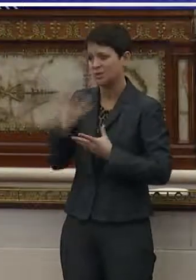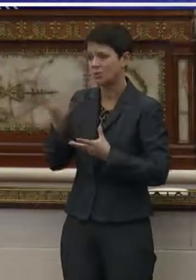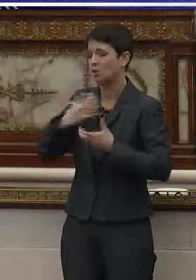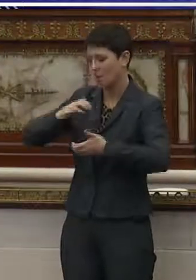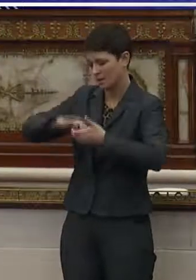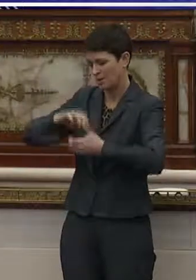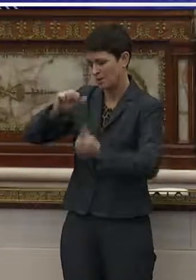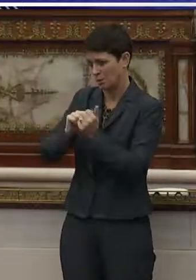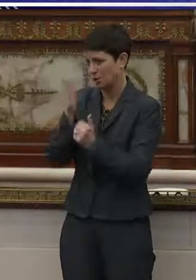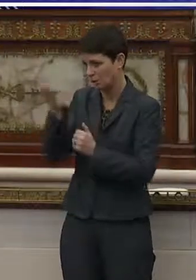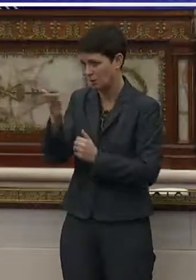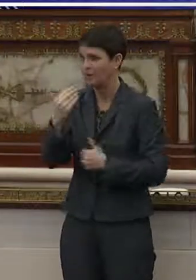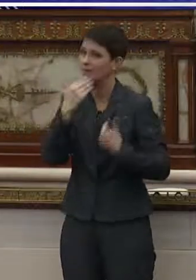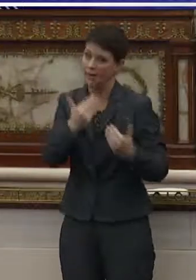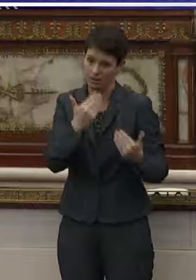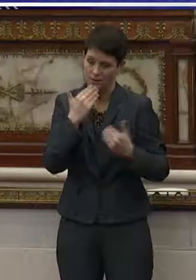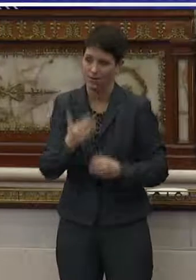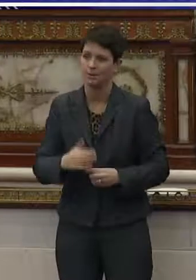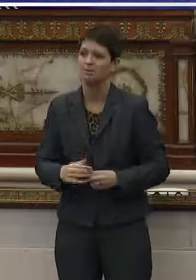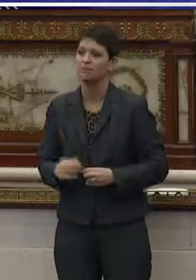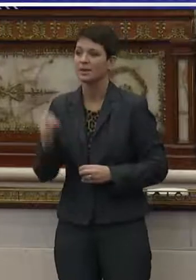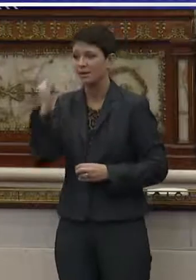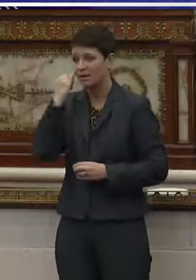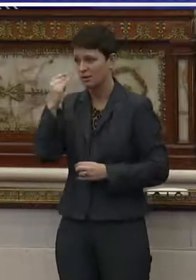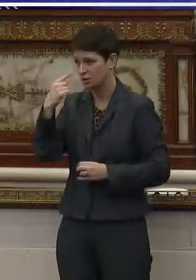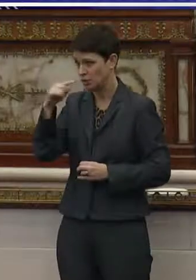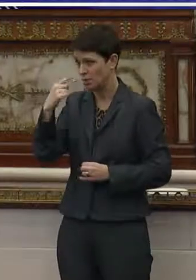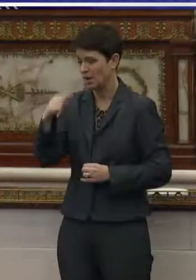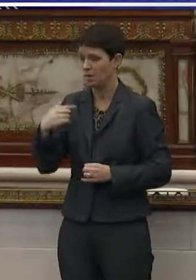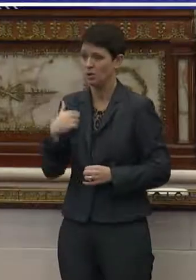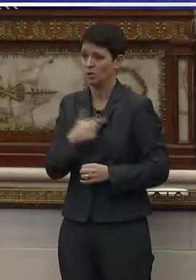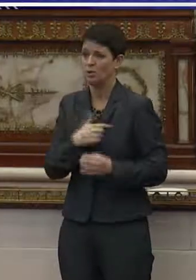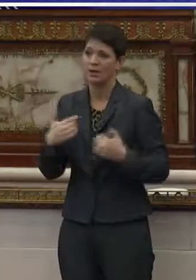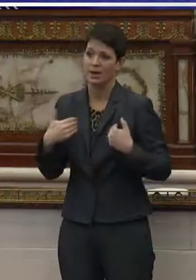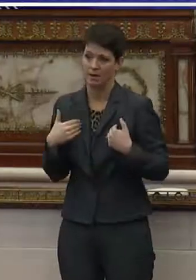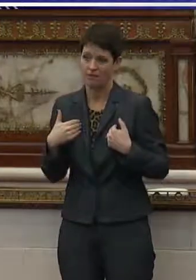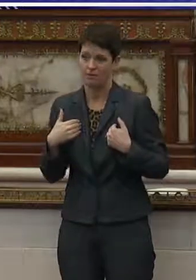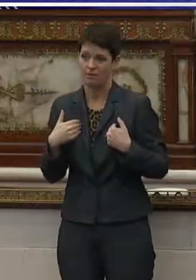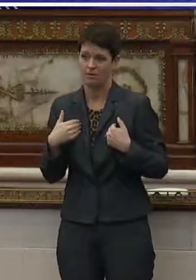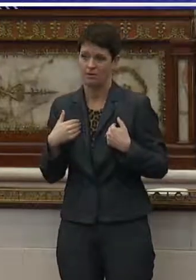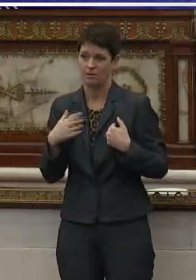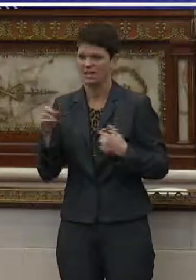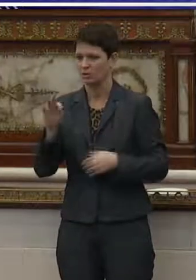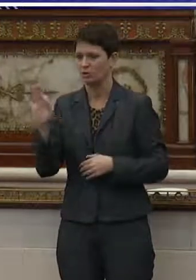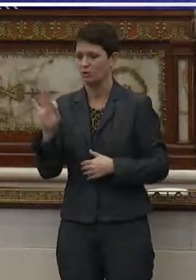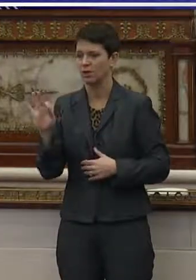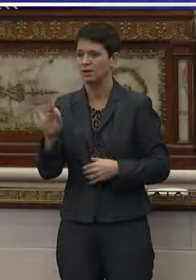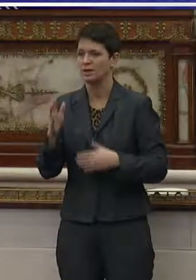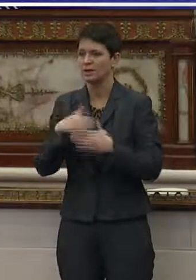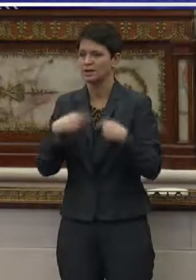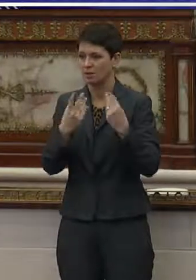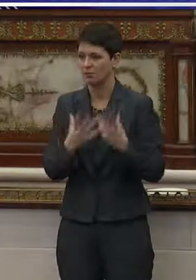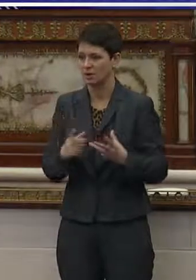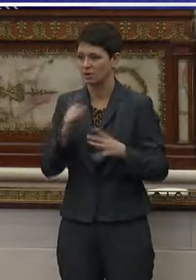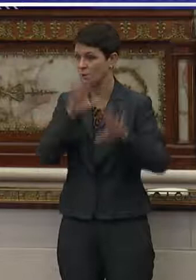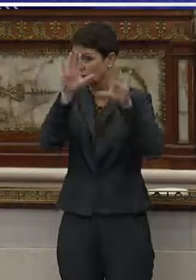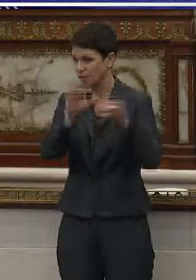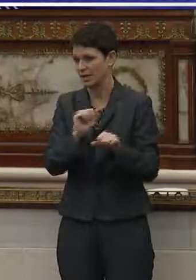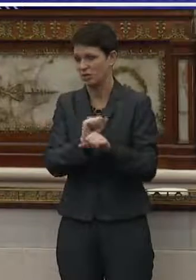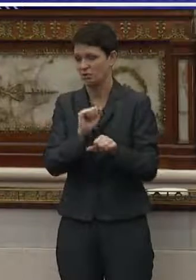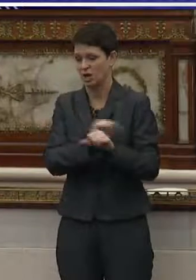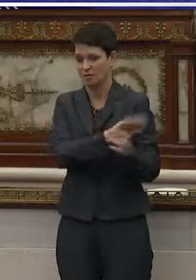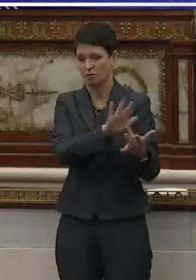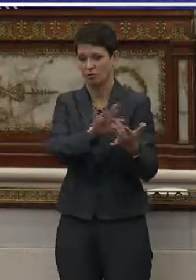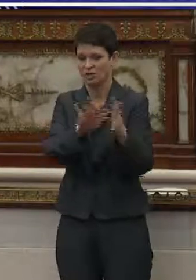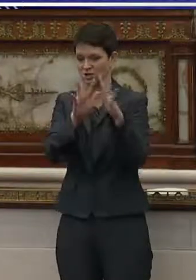part of that. Thank you. Thank you, if I could add, so we have, there are some providers that really do an excellent job of